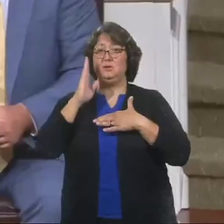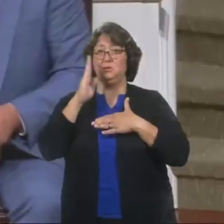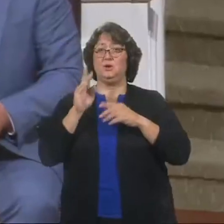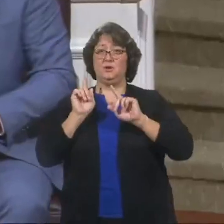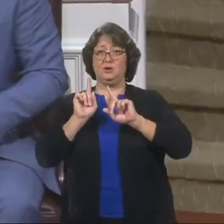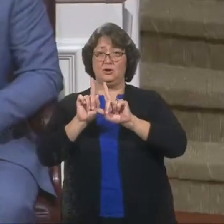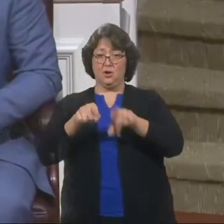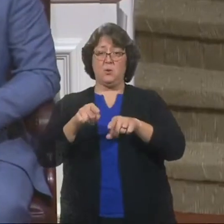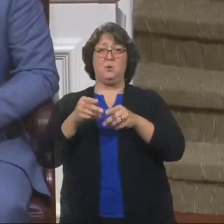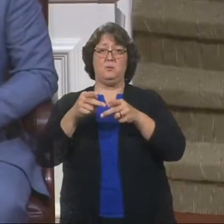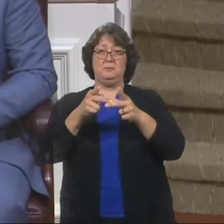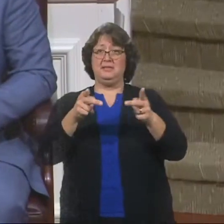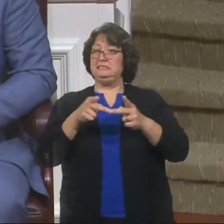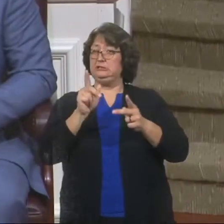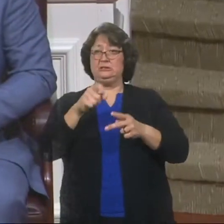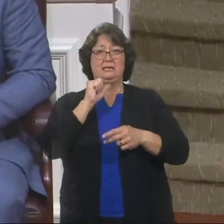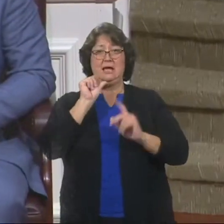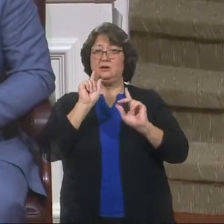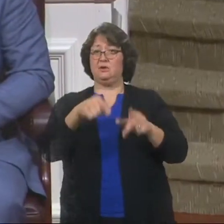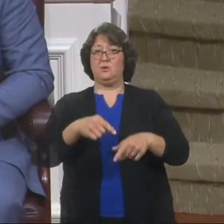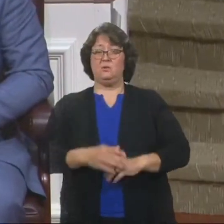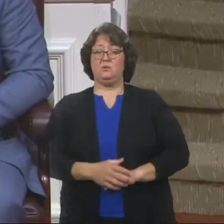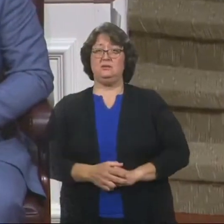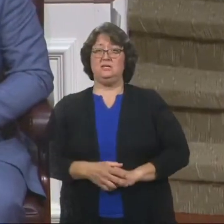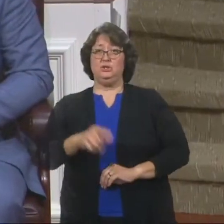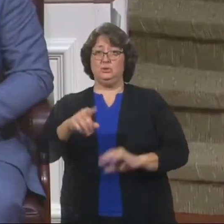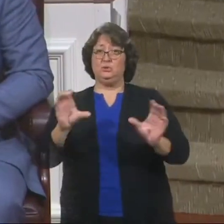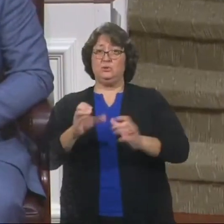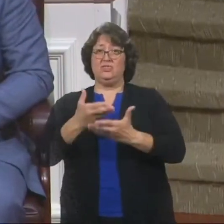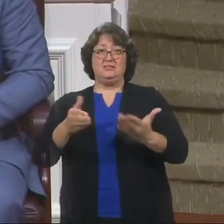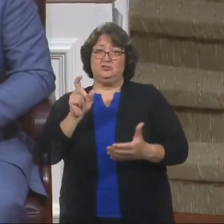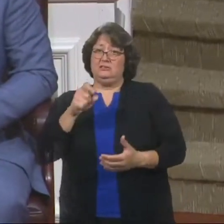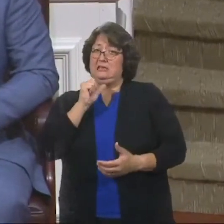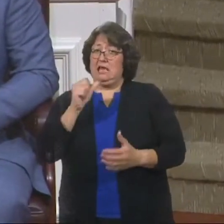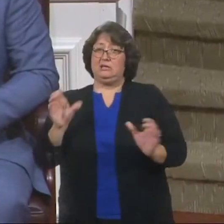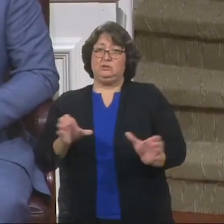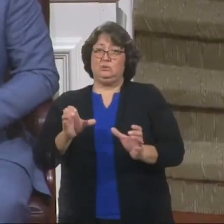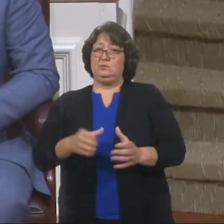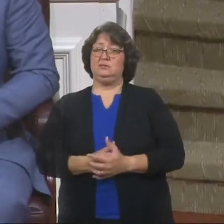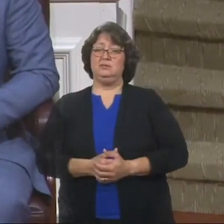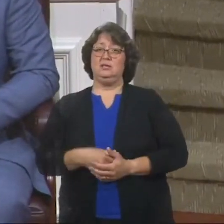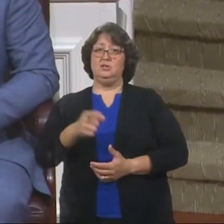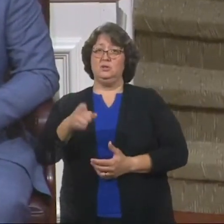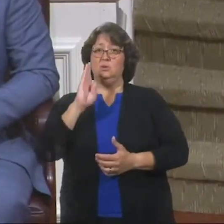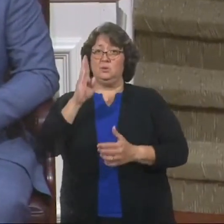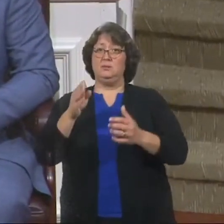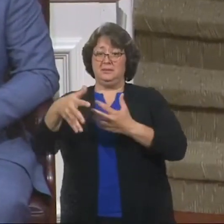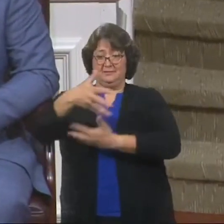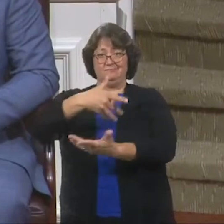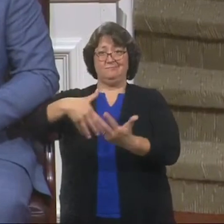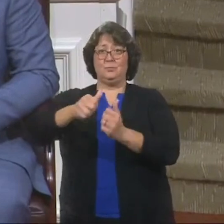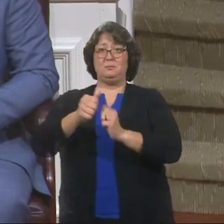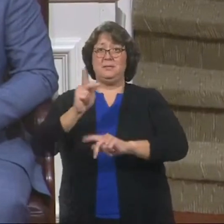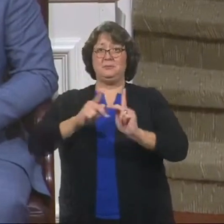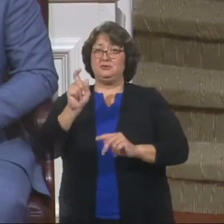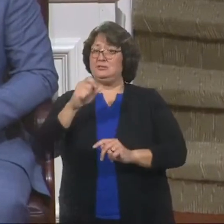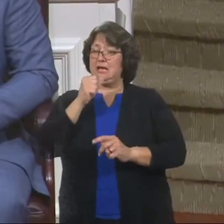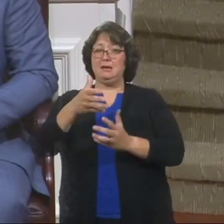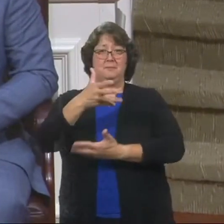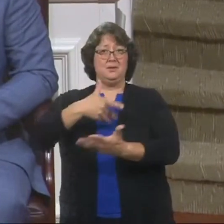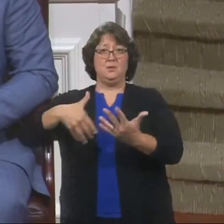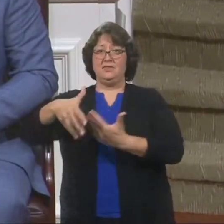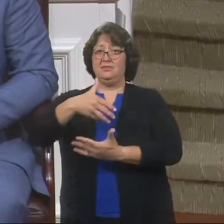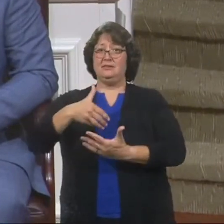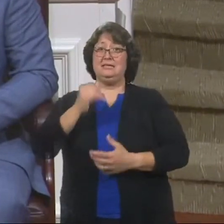they'll take you places you shouldn't go. You'll be doing things you shouldn't do. You'll be with people you shouldn't be with. He said, he that